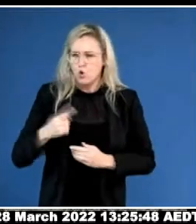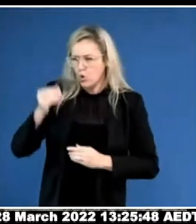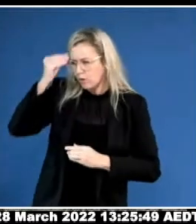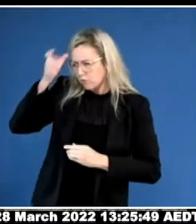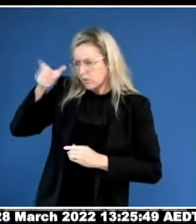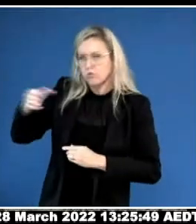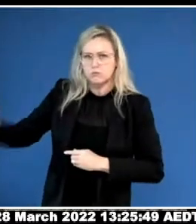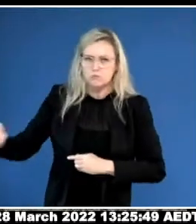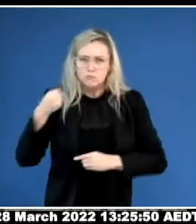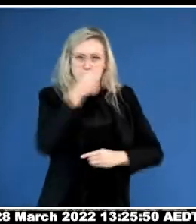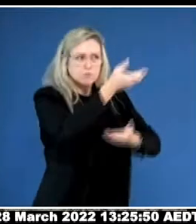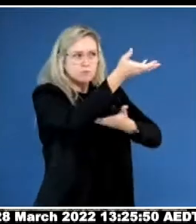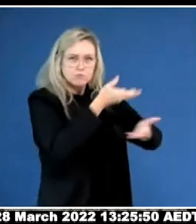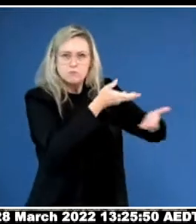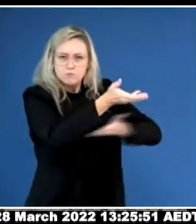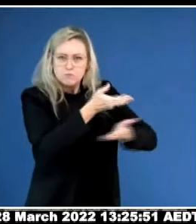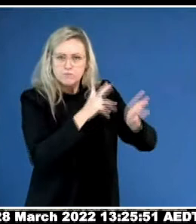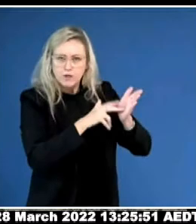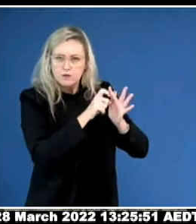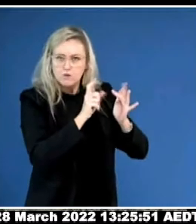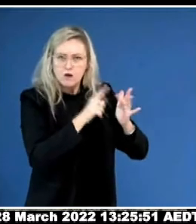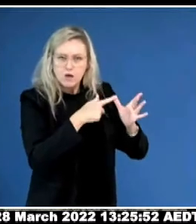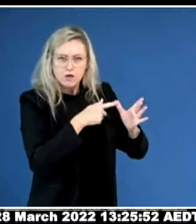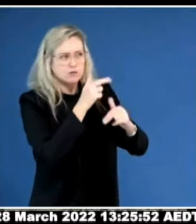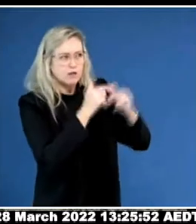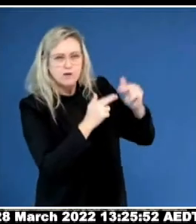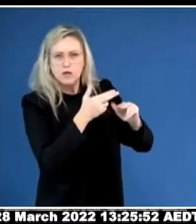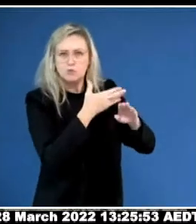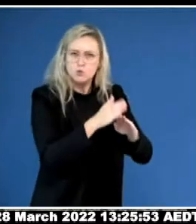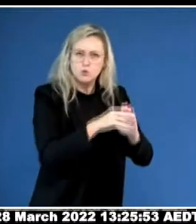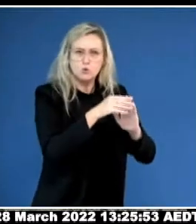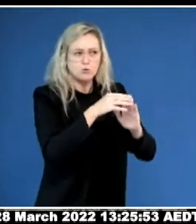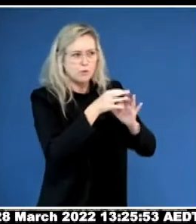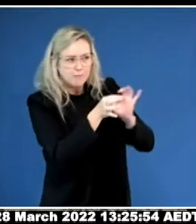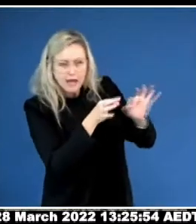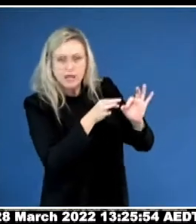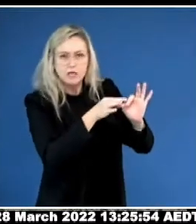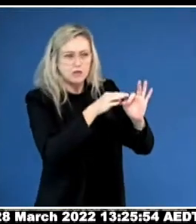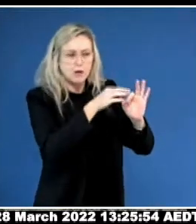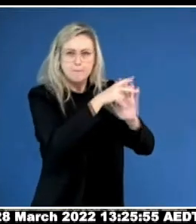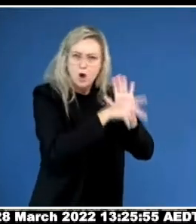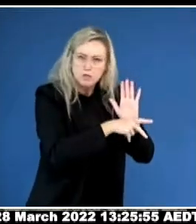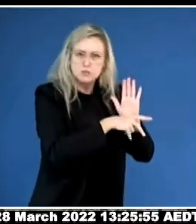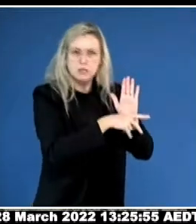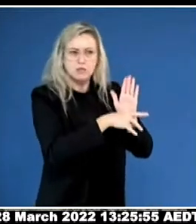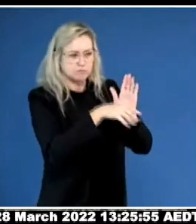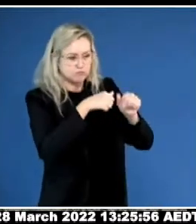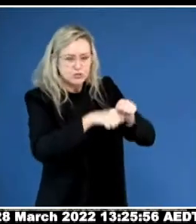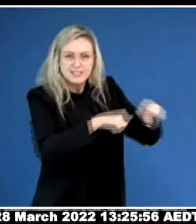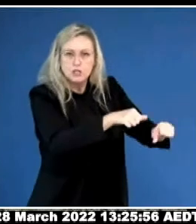to consult with and continuing to develop and iterate these, any of these things that they're developing moving forward.